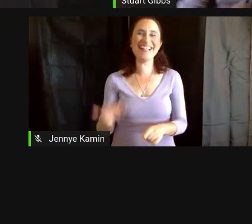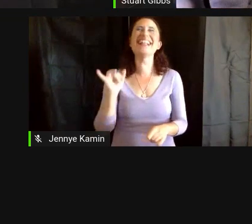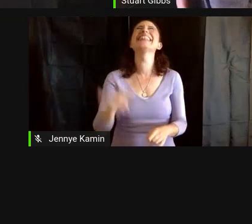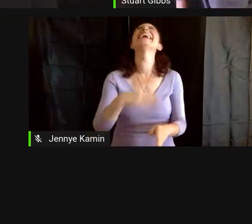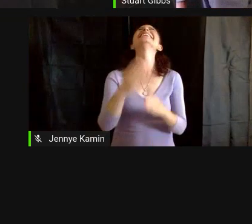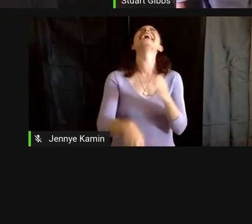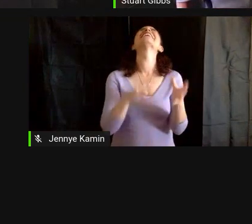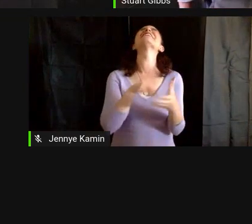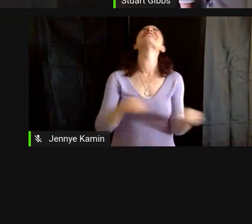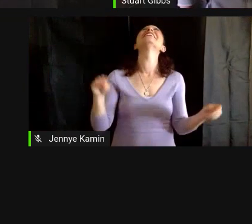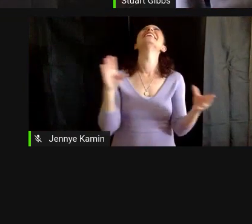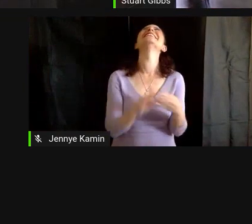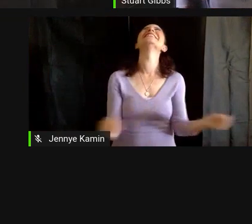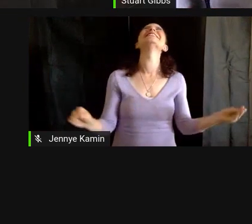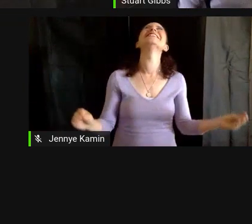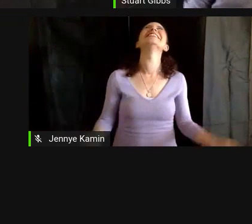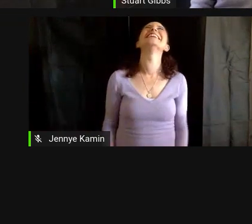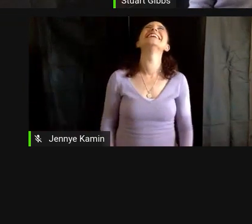story.